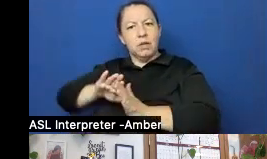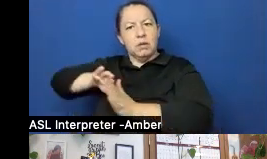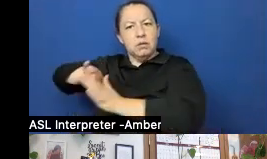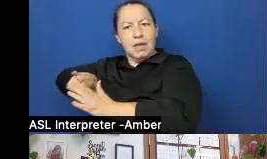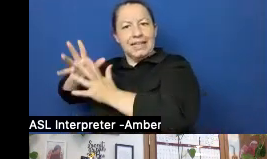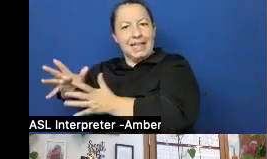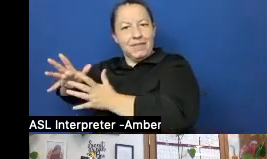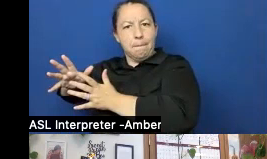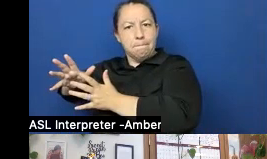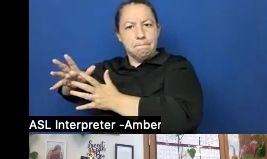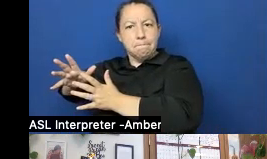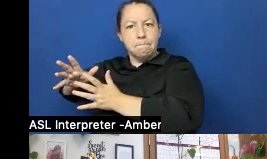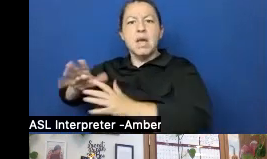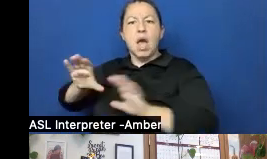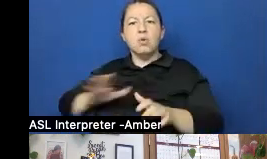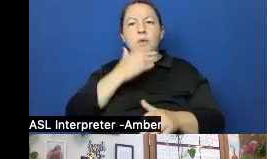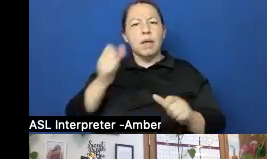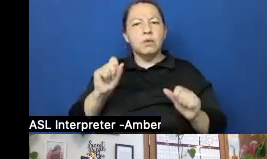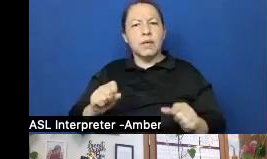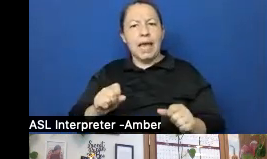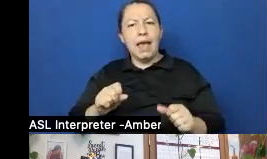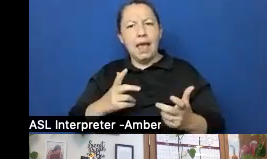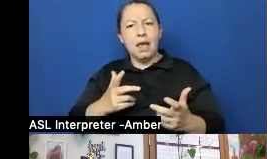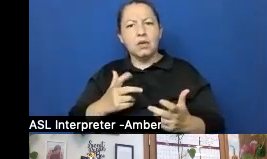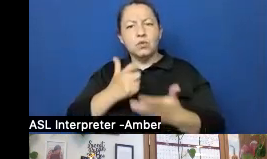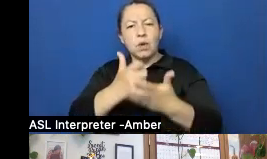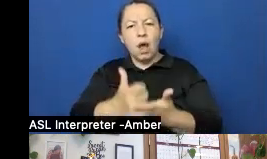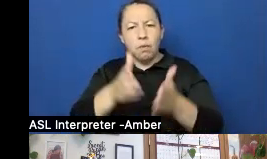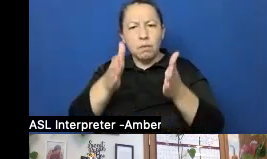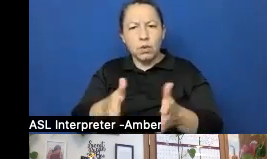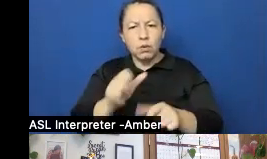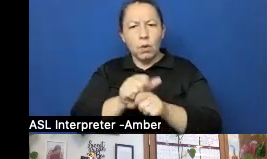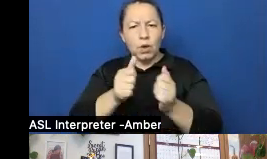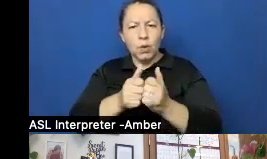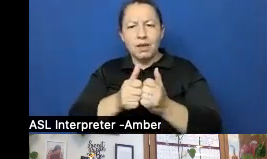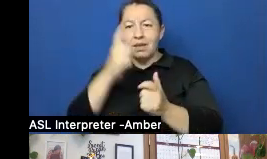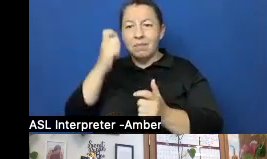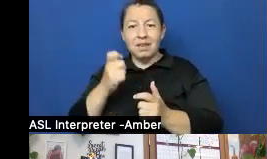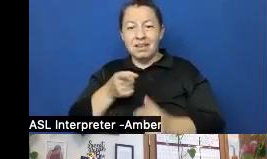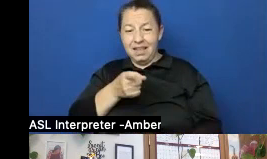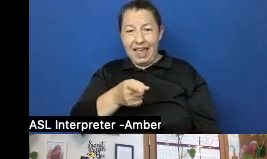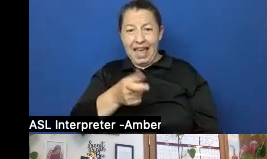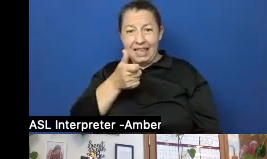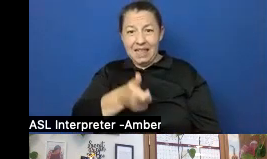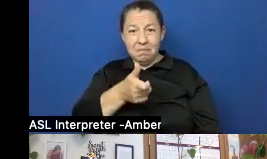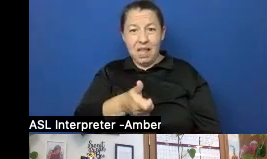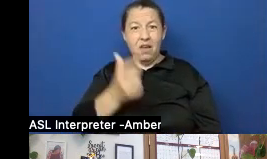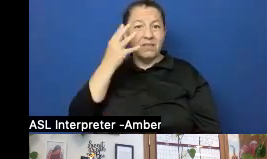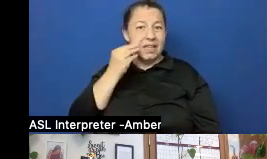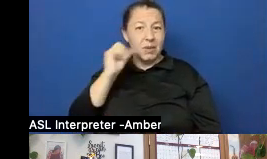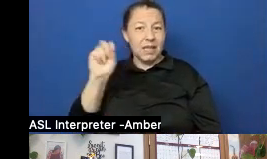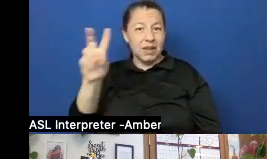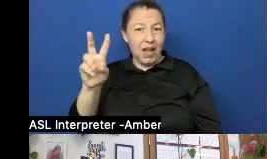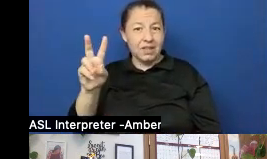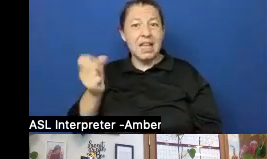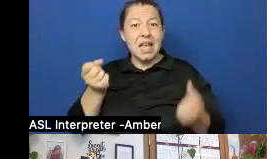that person wherever they're at, because at the end of the day, they have experienced sexual violence and many layers